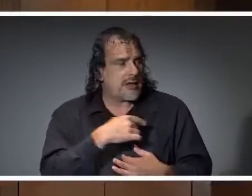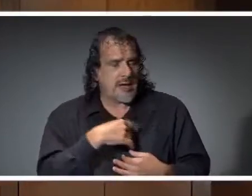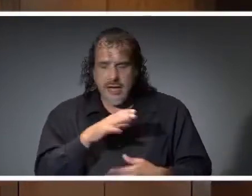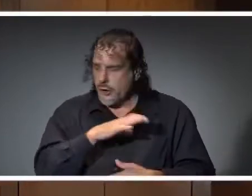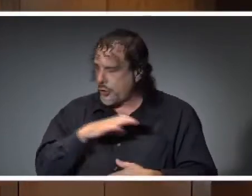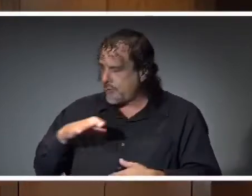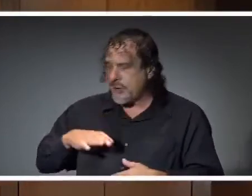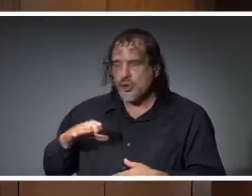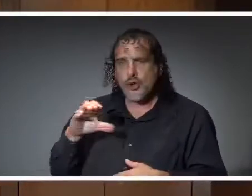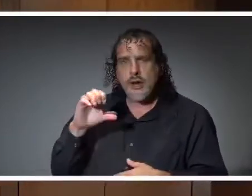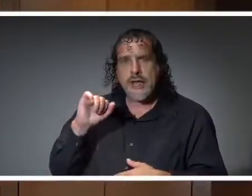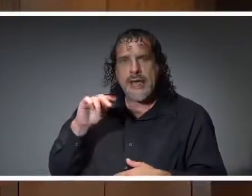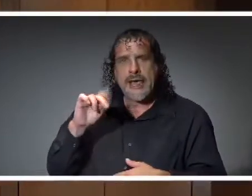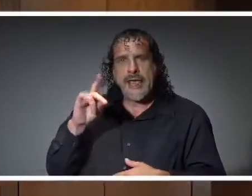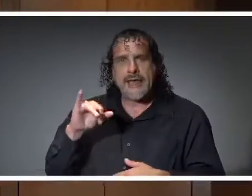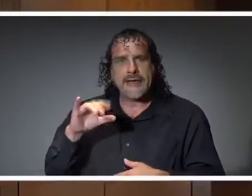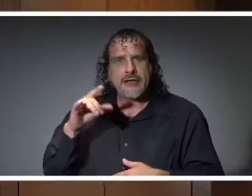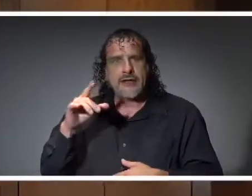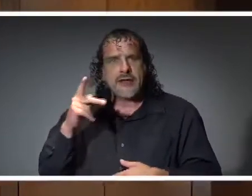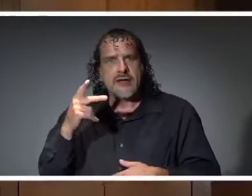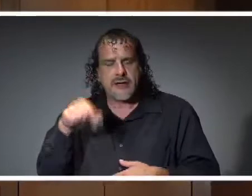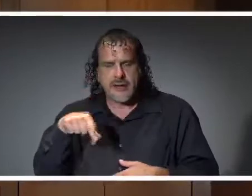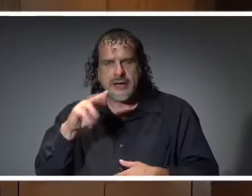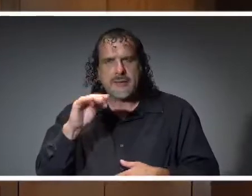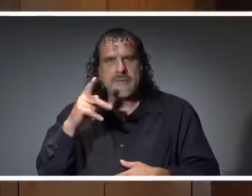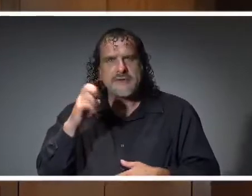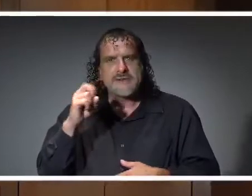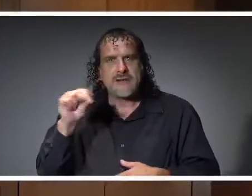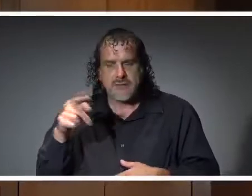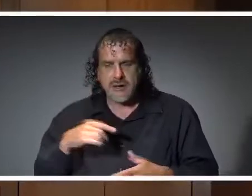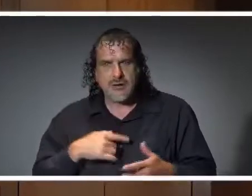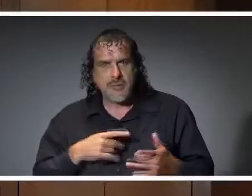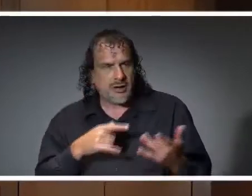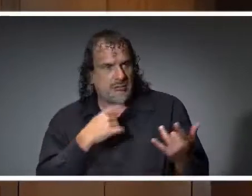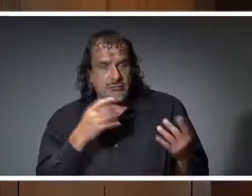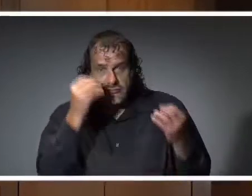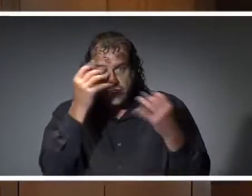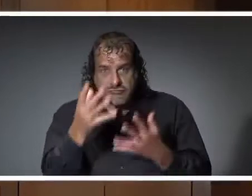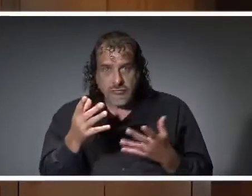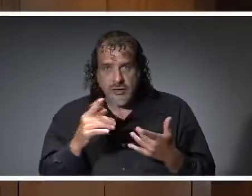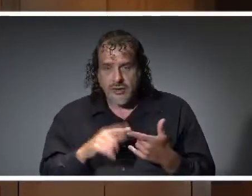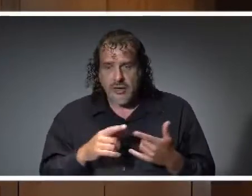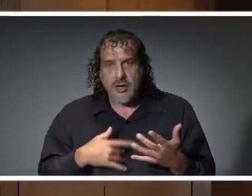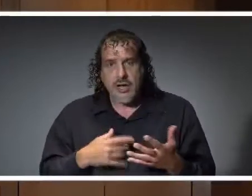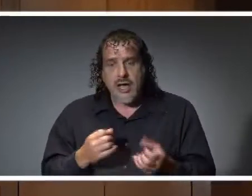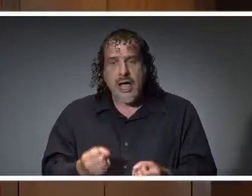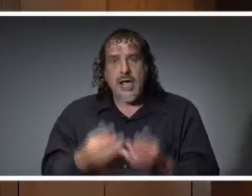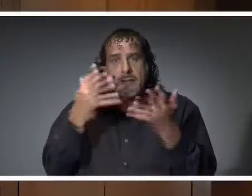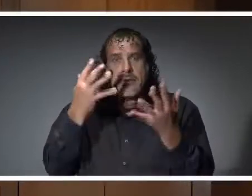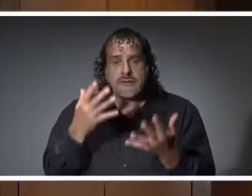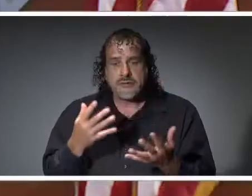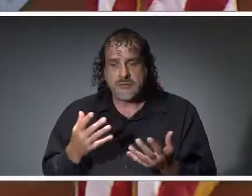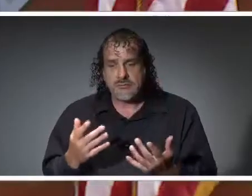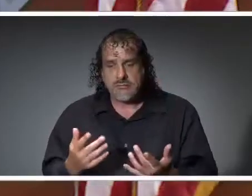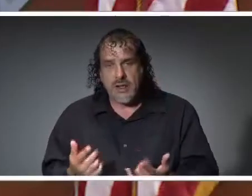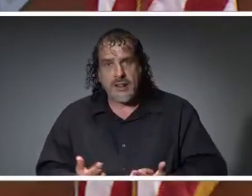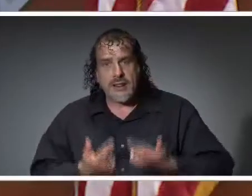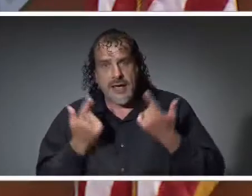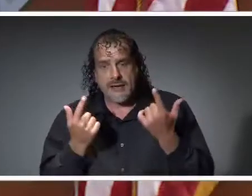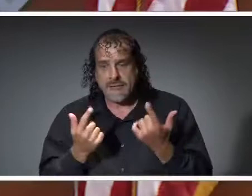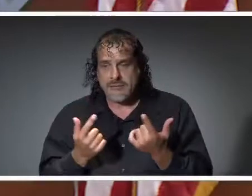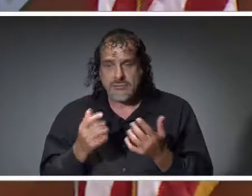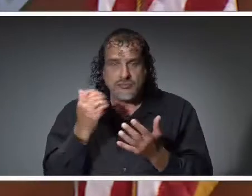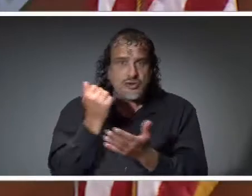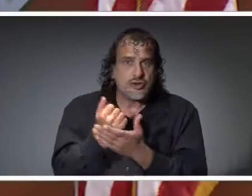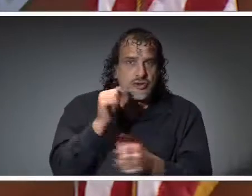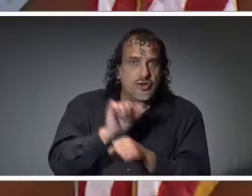more specifics. But as a numbers guy, I just want you to know that the cost of the backwater flooding to lives and